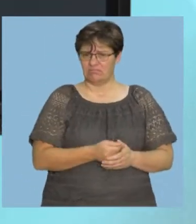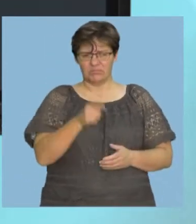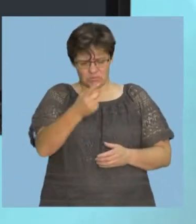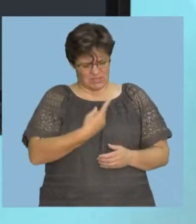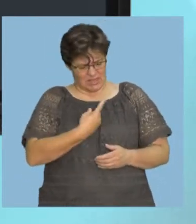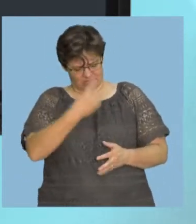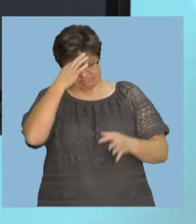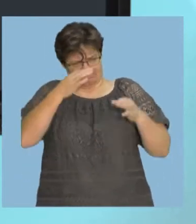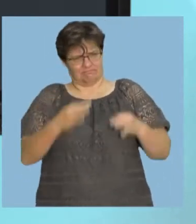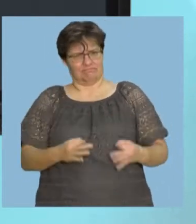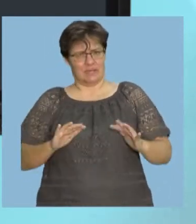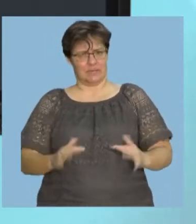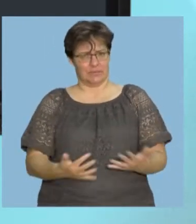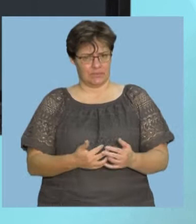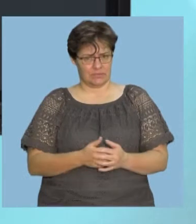make decisions?